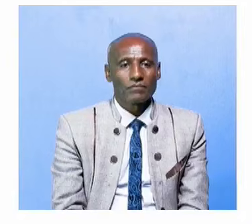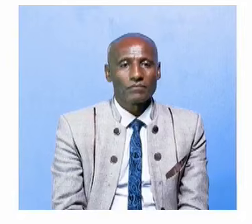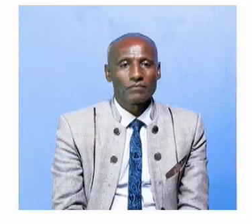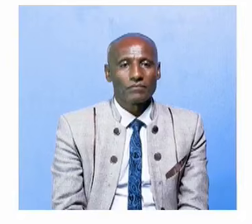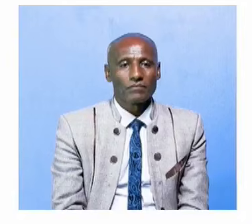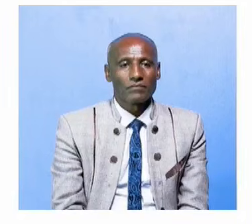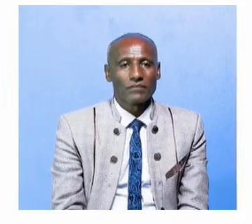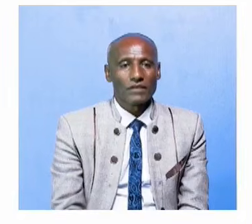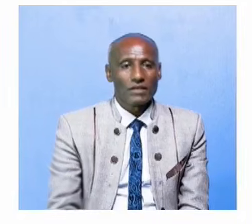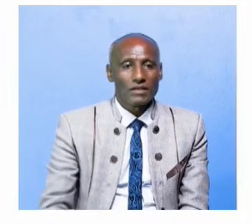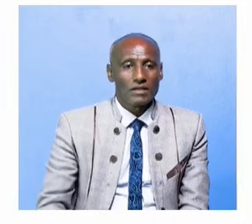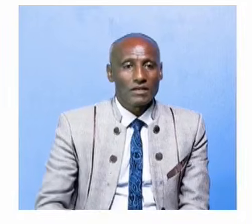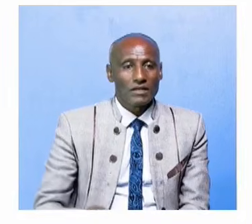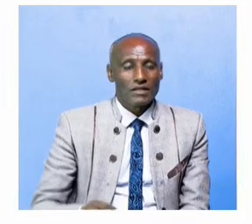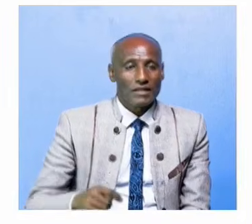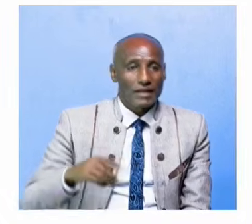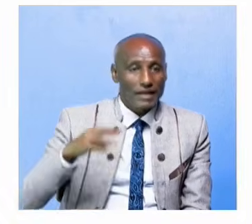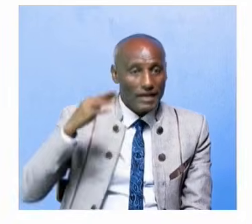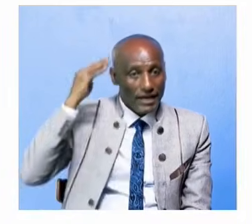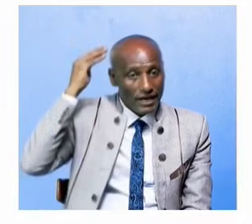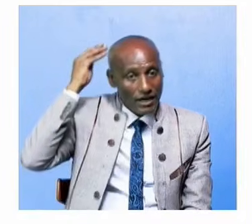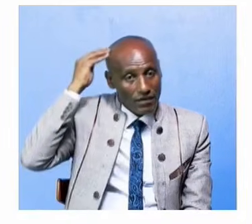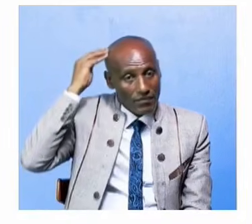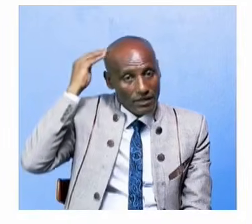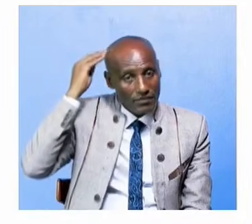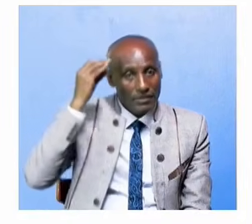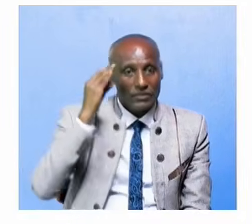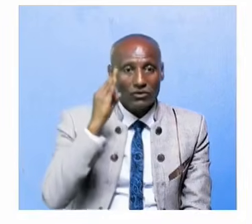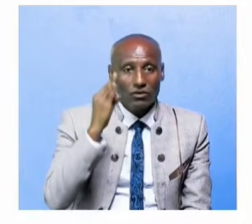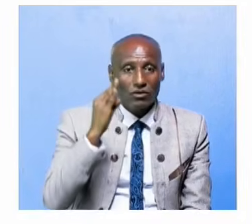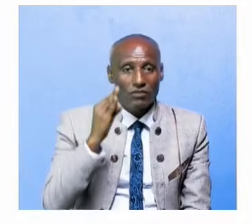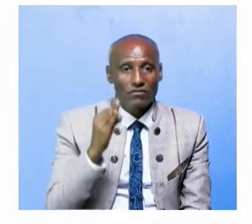The government of